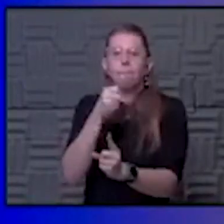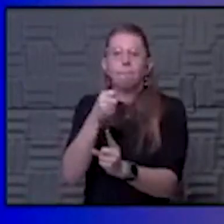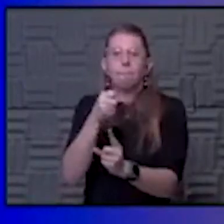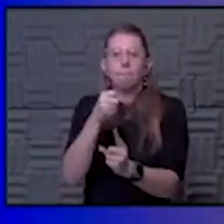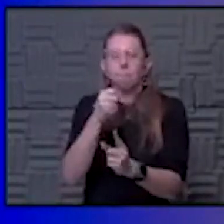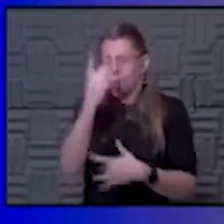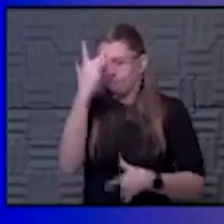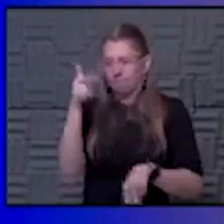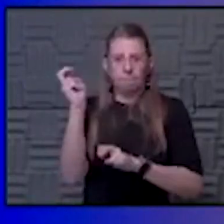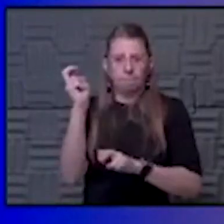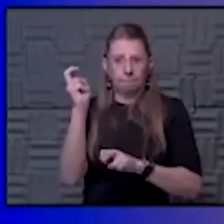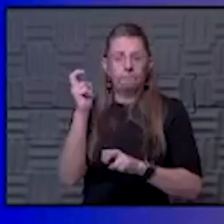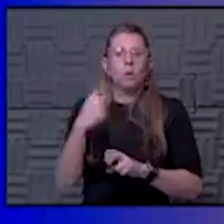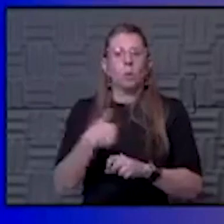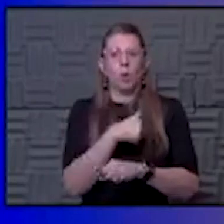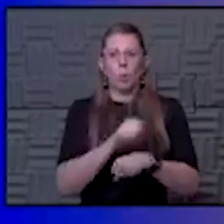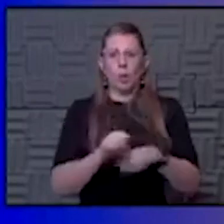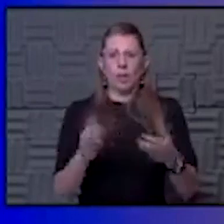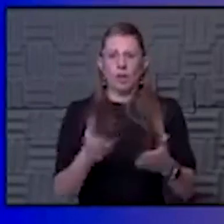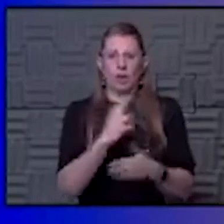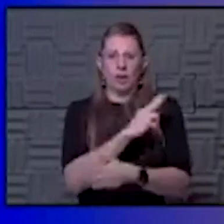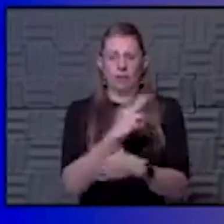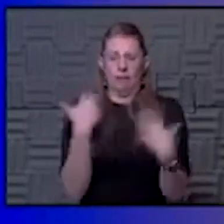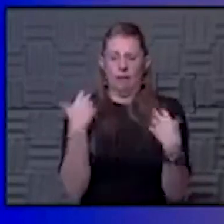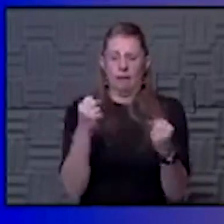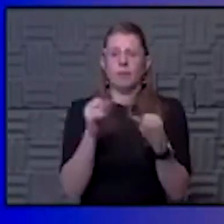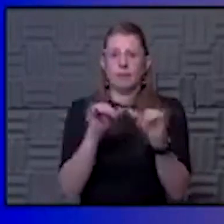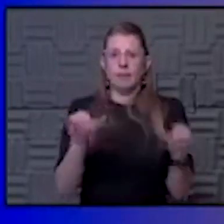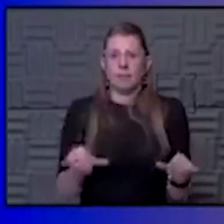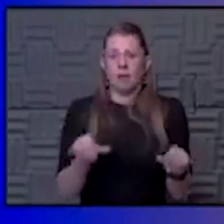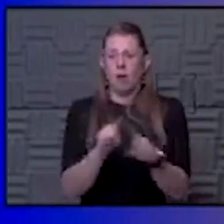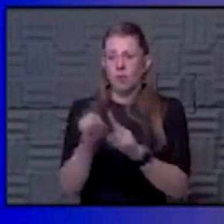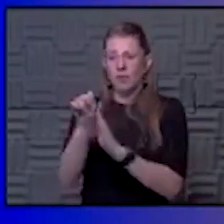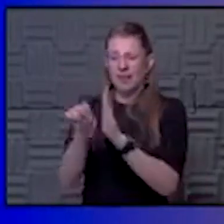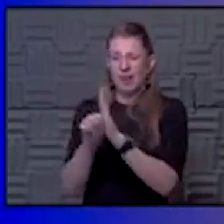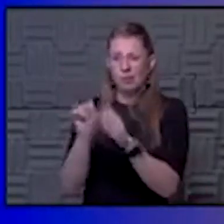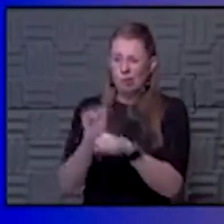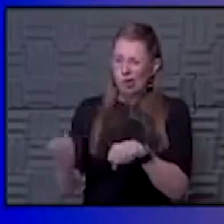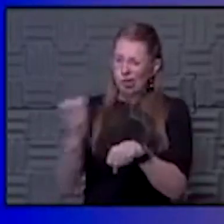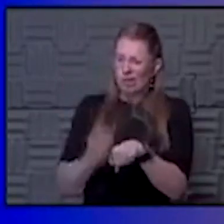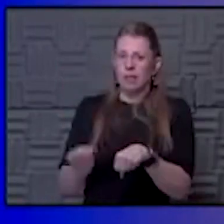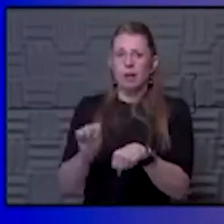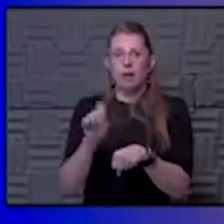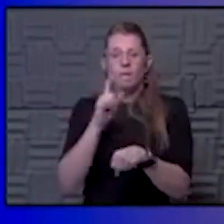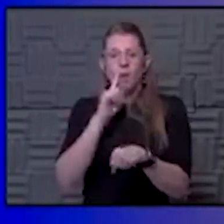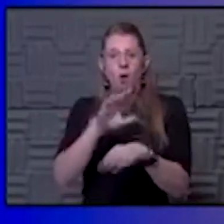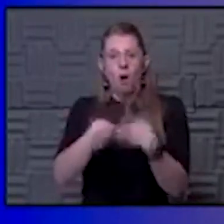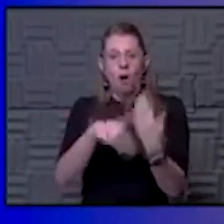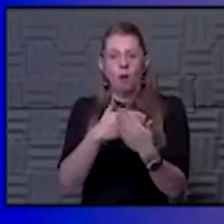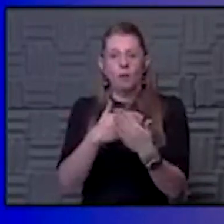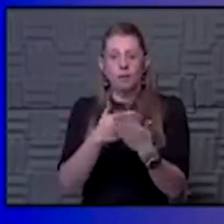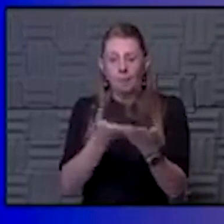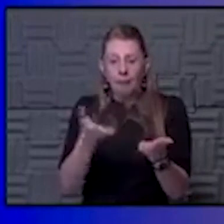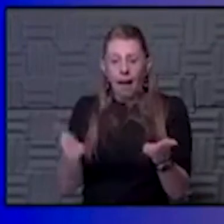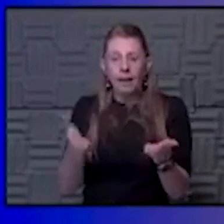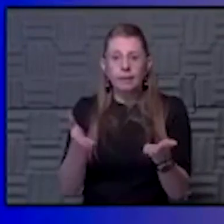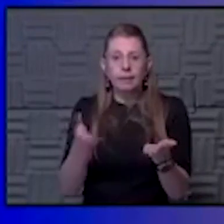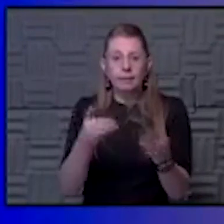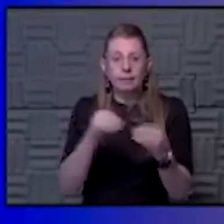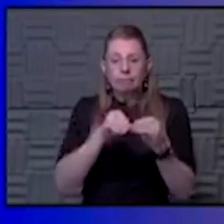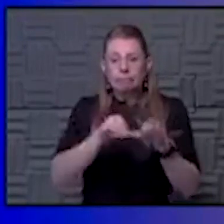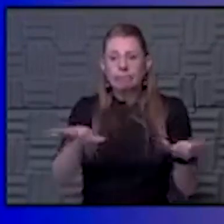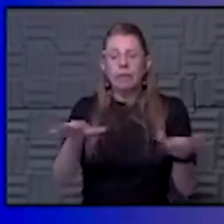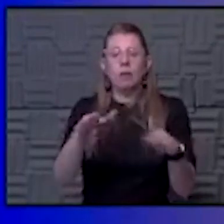working diligently here at the health system. And I know that the state is working diligently to get out all those supplies and all those vaccines when they become